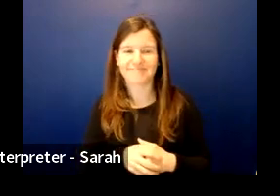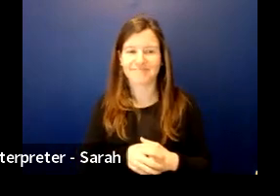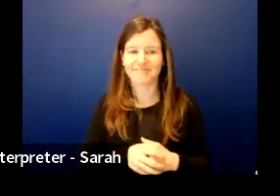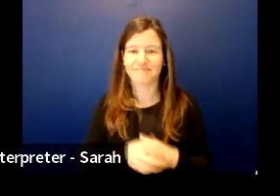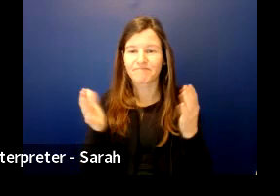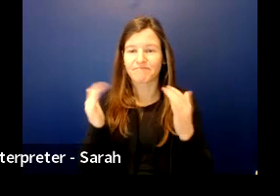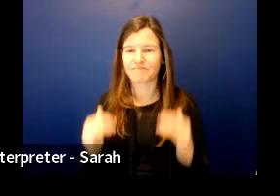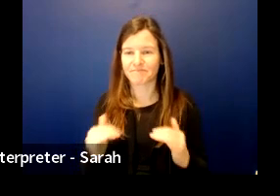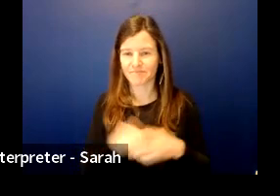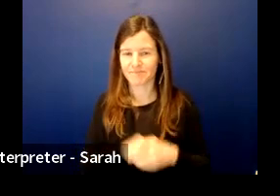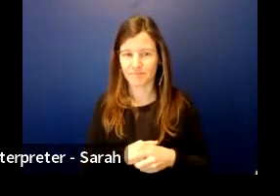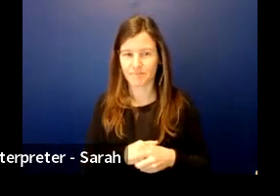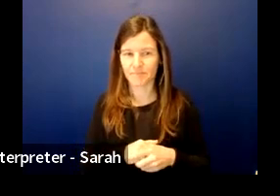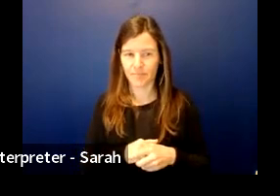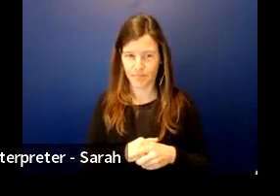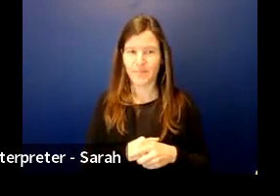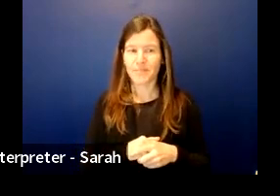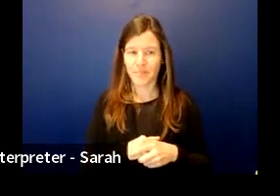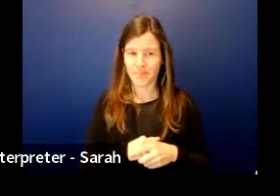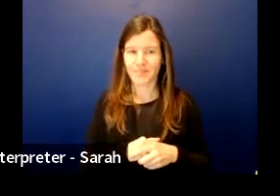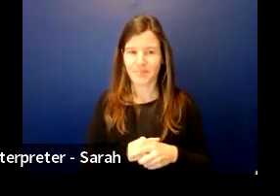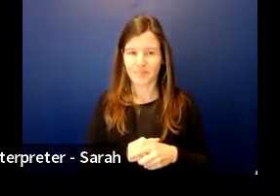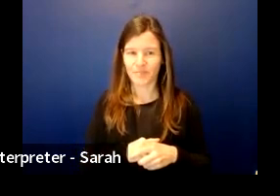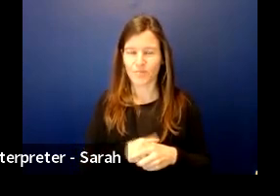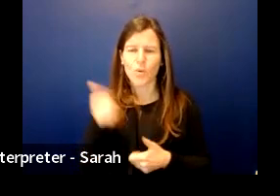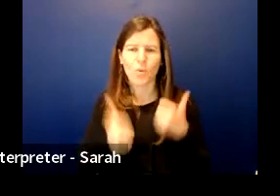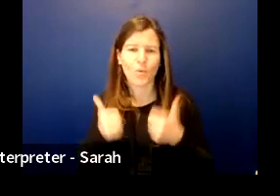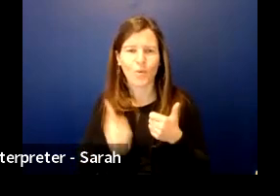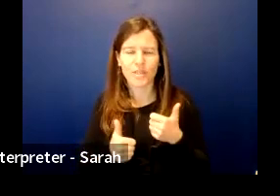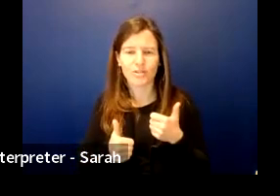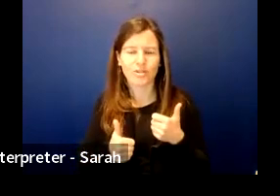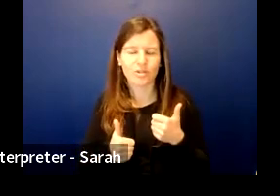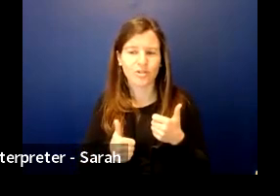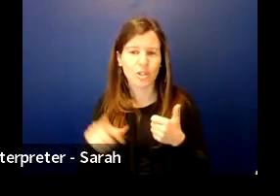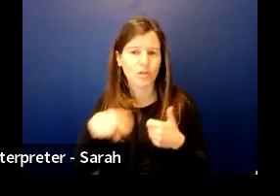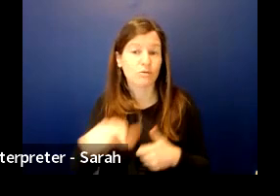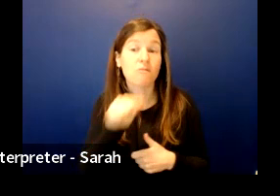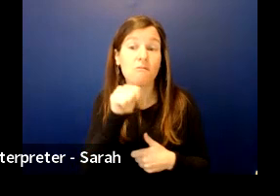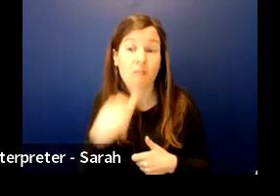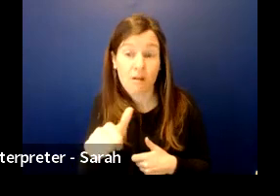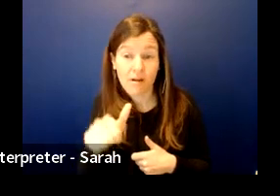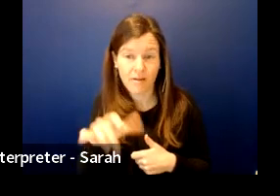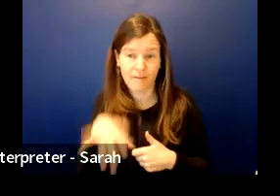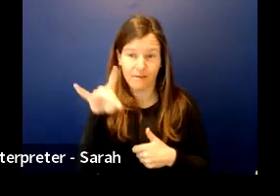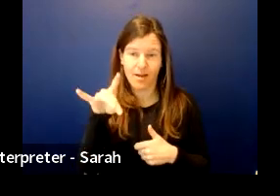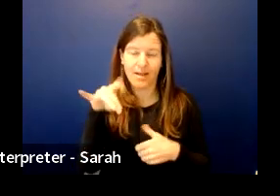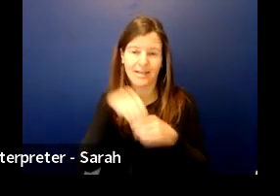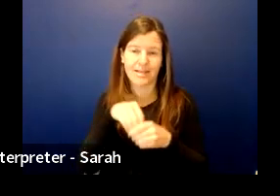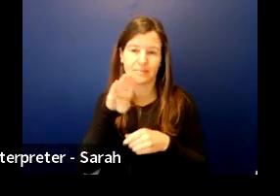Next question. Which of the following would you not find in the BC